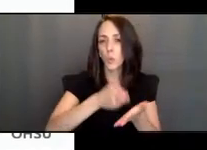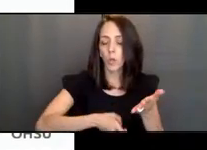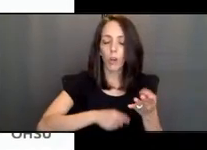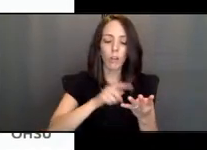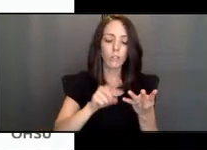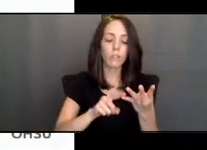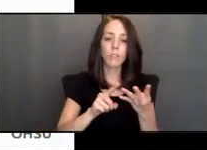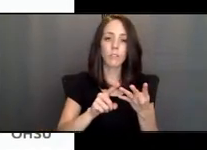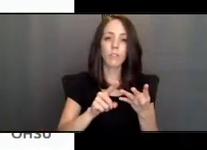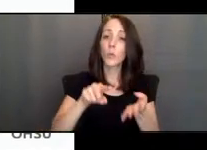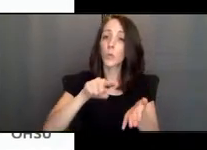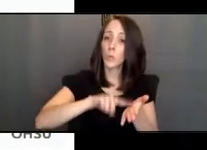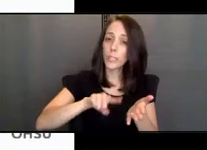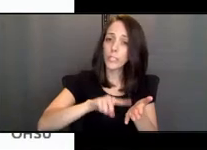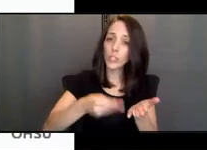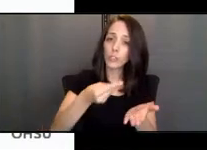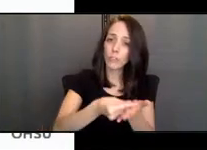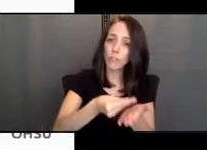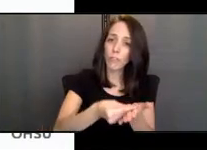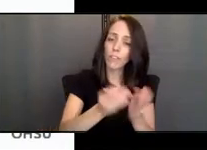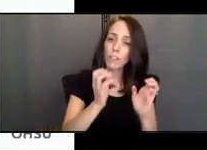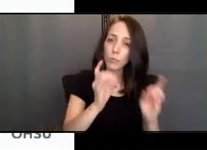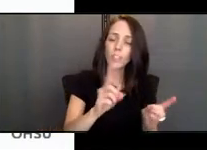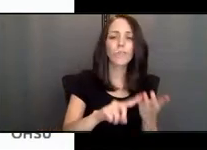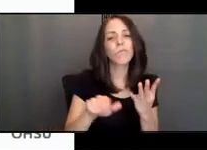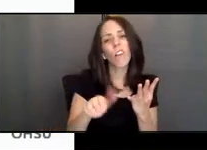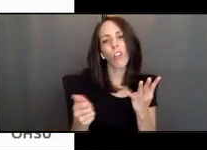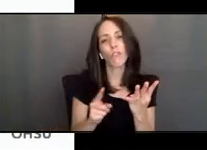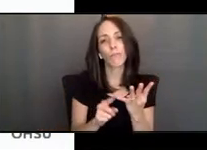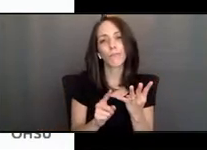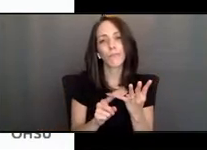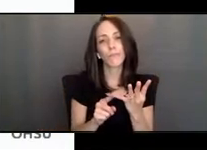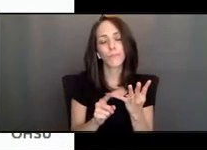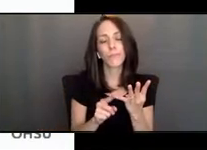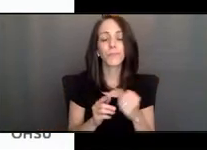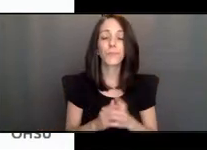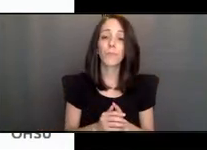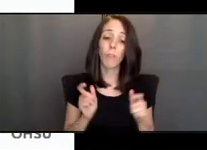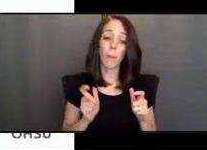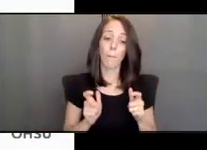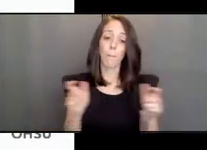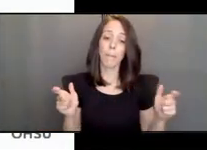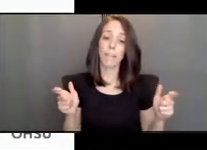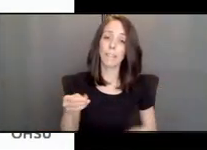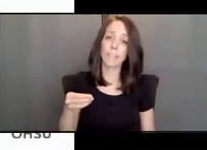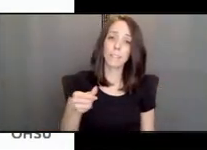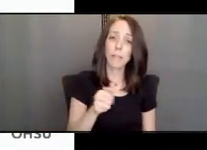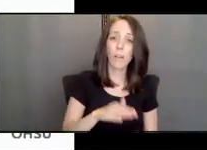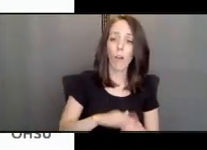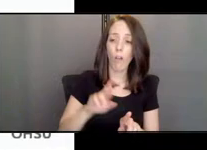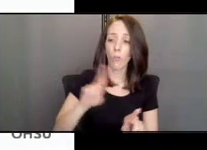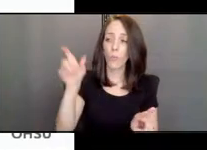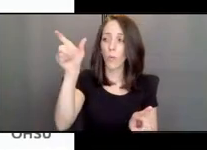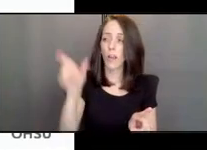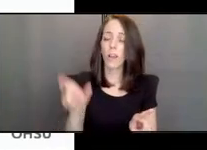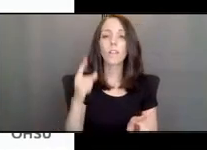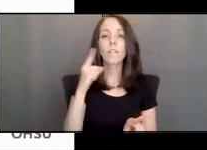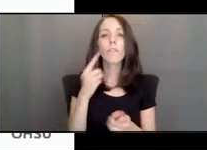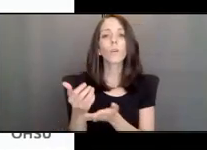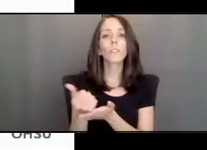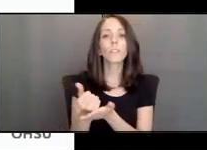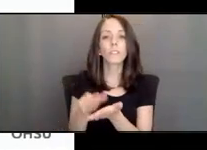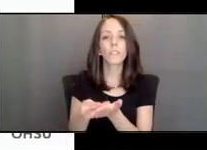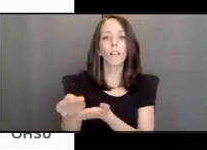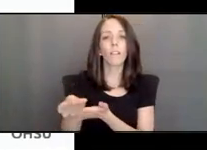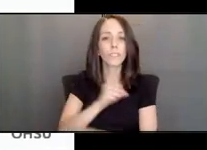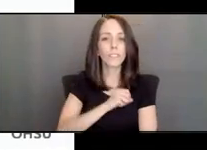and education, plus other sources. The largest expenditures on the right are for salaries and benefits,